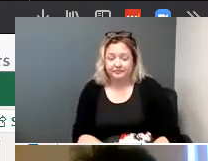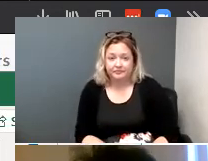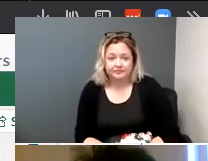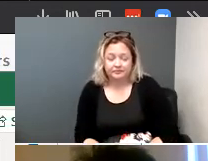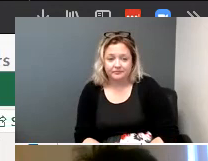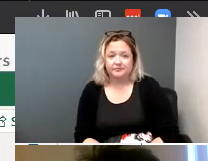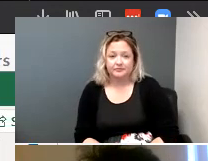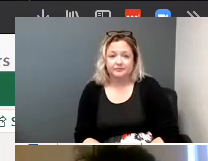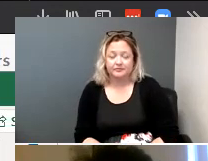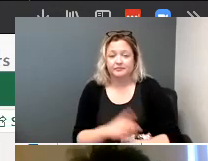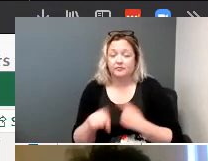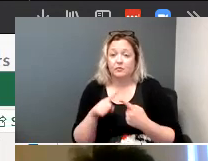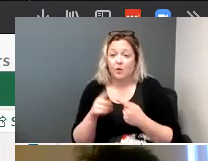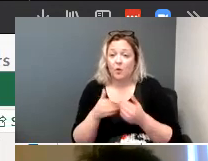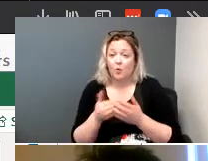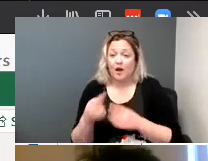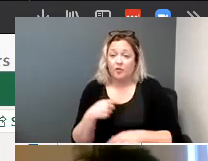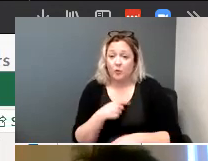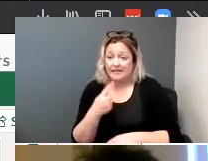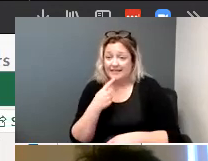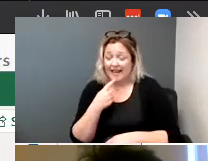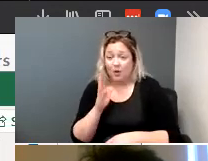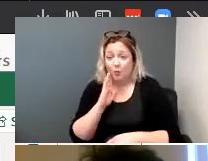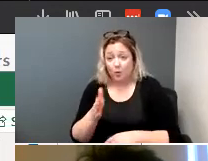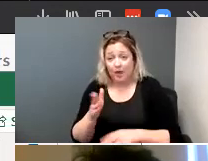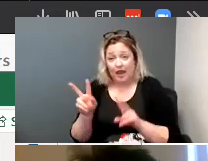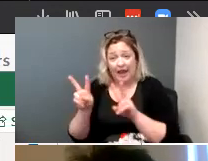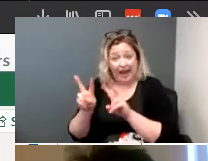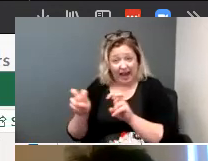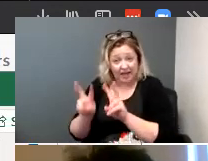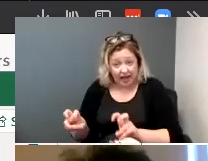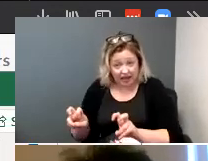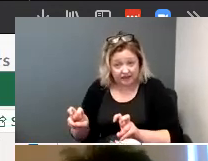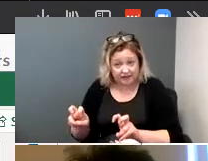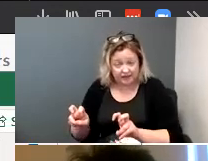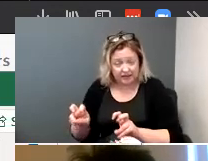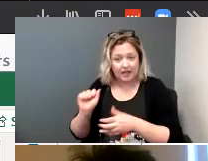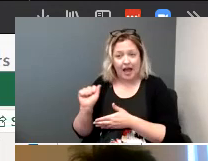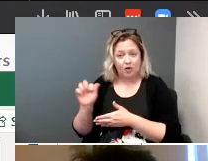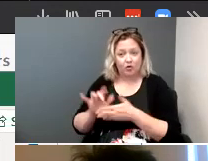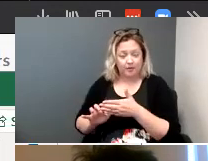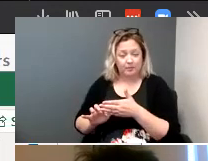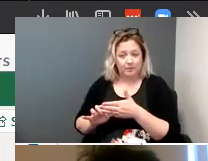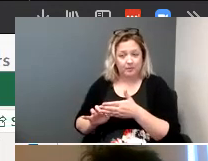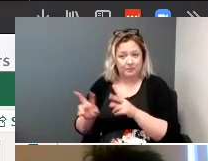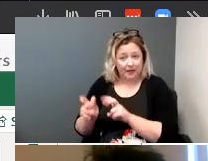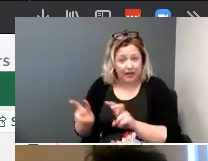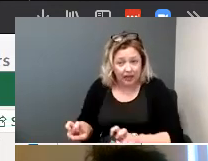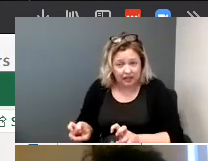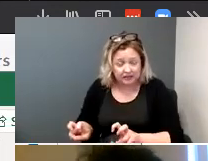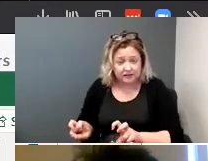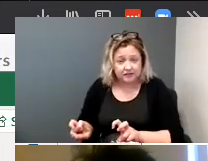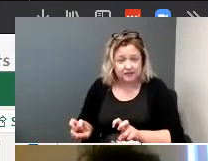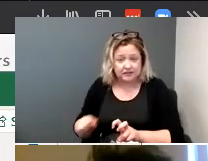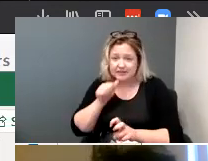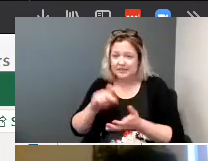whenever we say that we are going to analyze a particular algorithm, that usually does not mean that we are going to figure out the